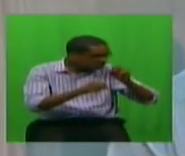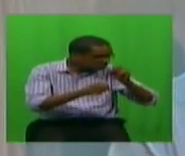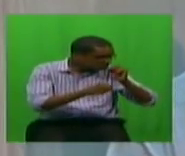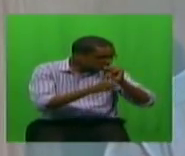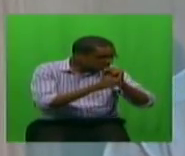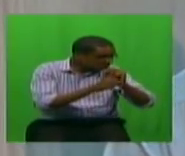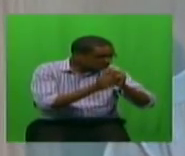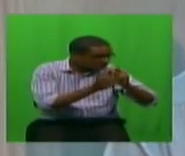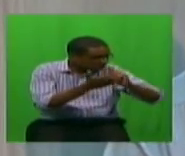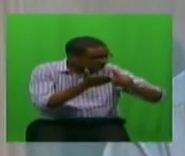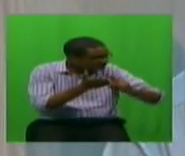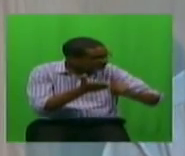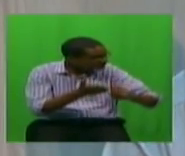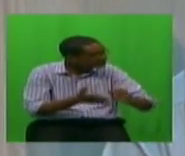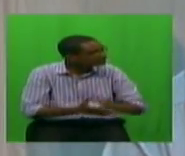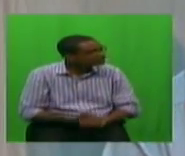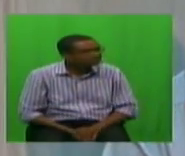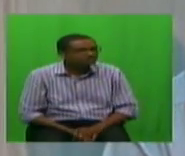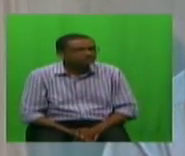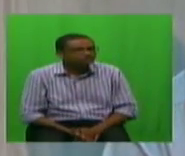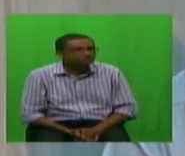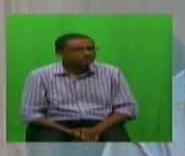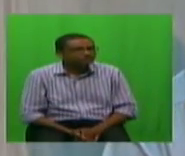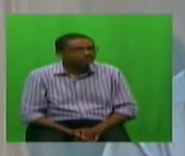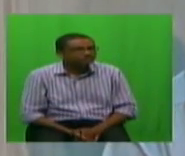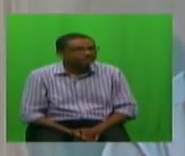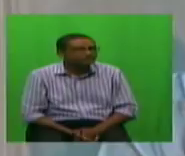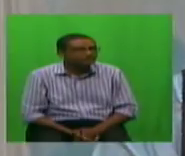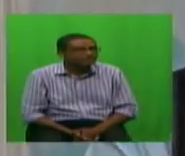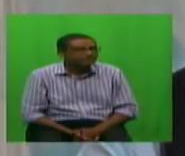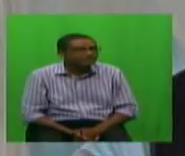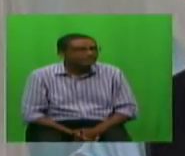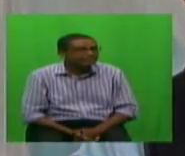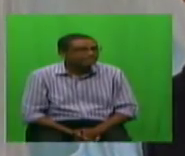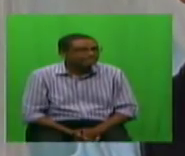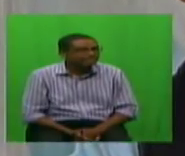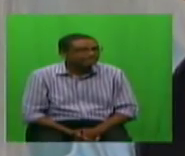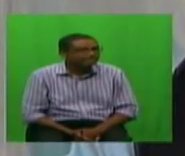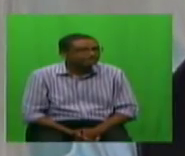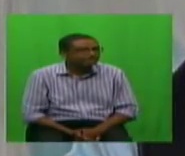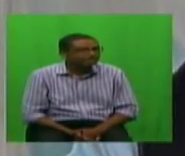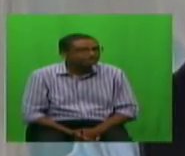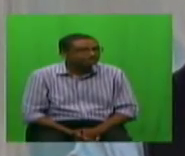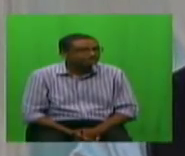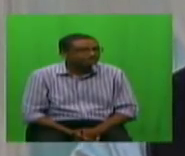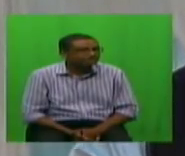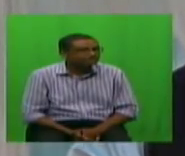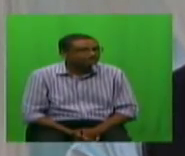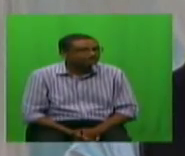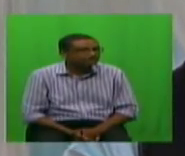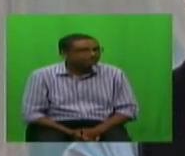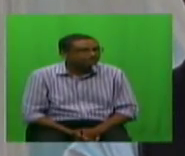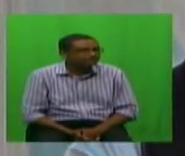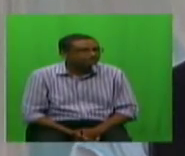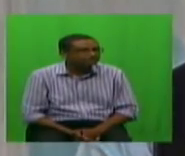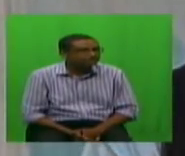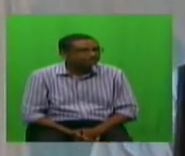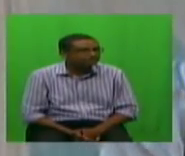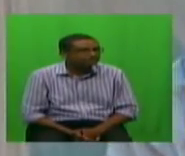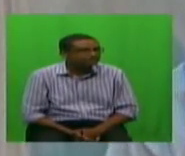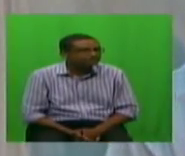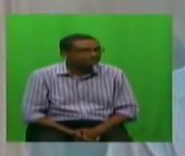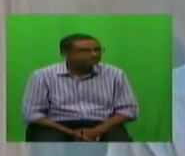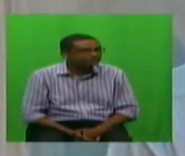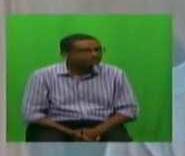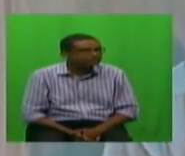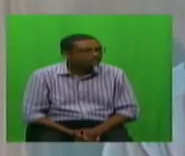from flooding, how exactly is that classified? Like, is it just drowning? And I mean, the Ministry of Health, you did